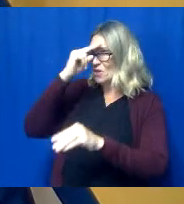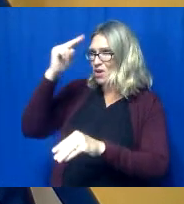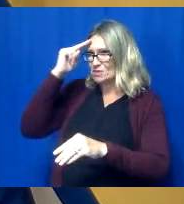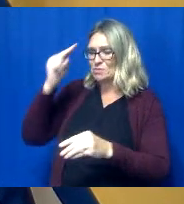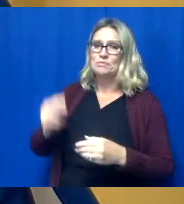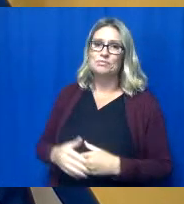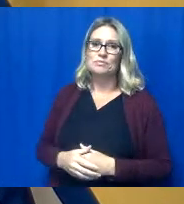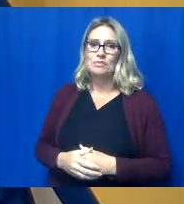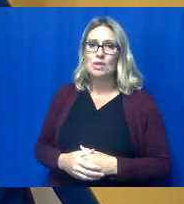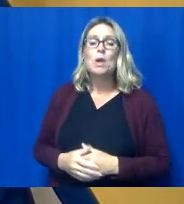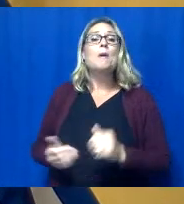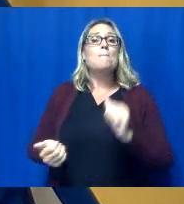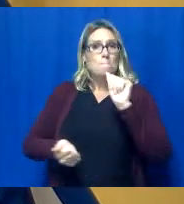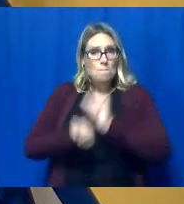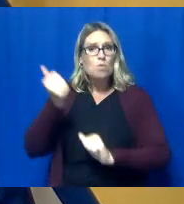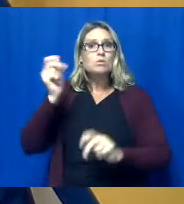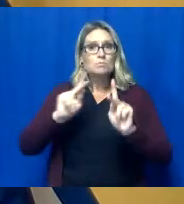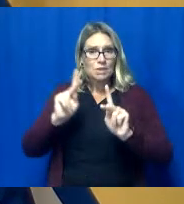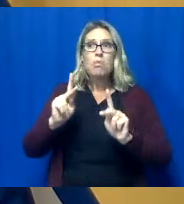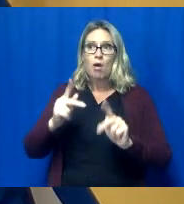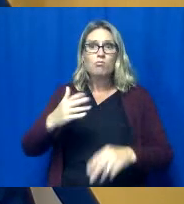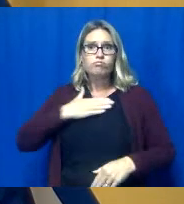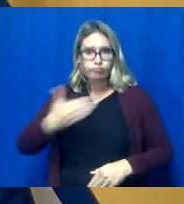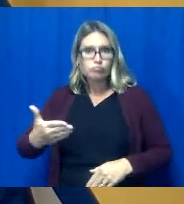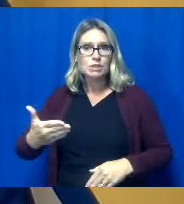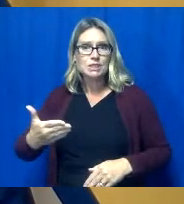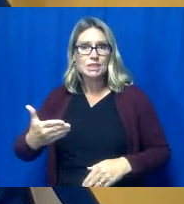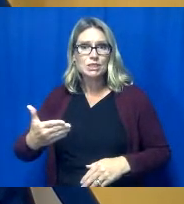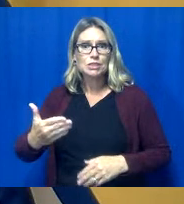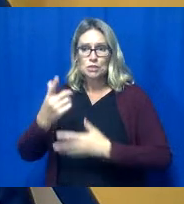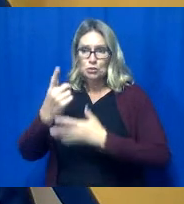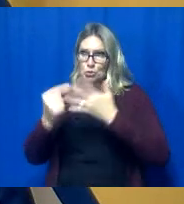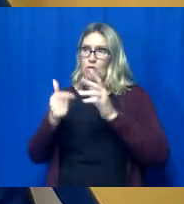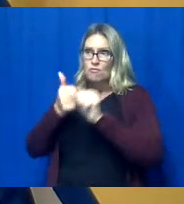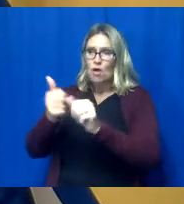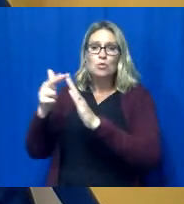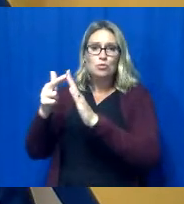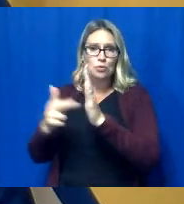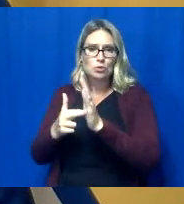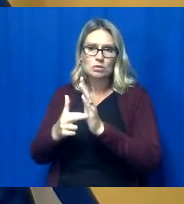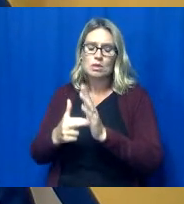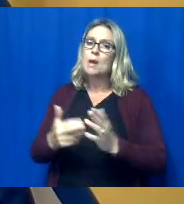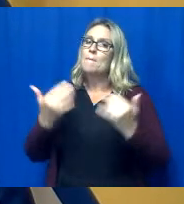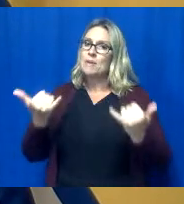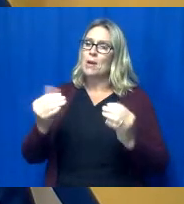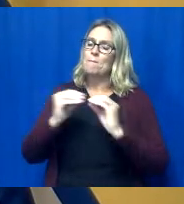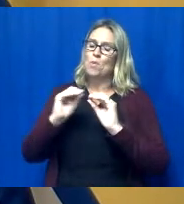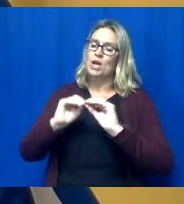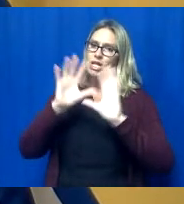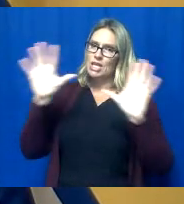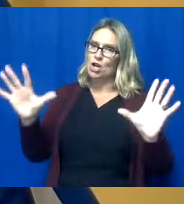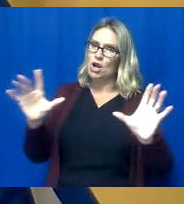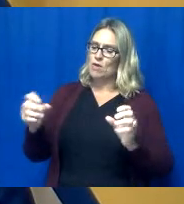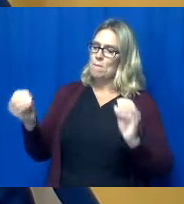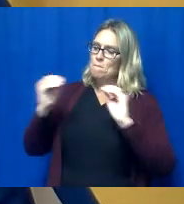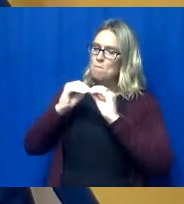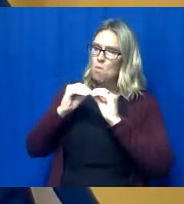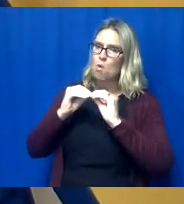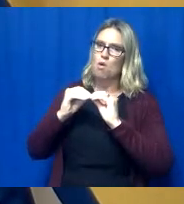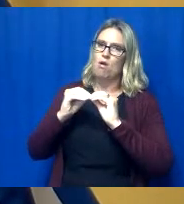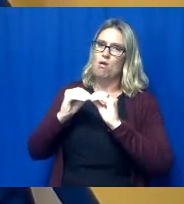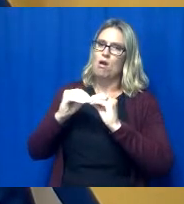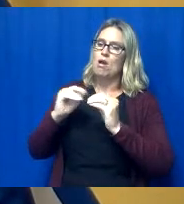done what we've asked them to do, but it is clear we need to take extra measures and precautions to regain the upper hand.